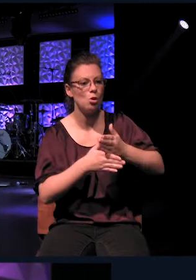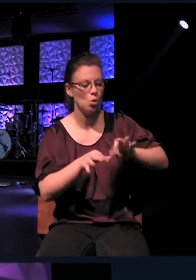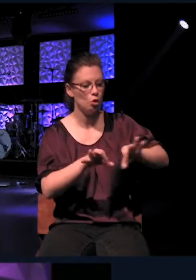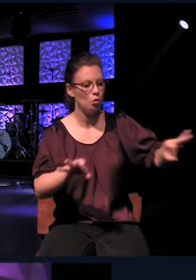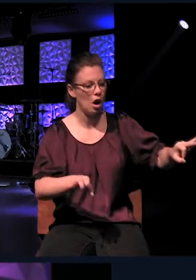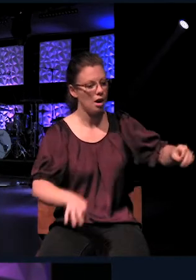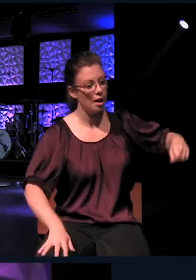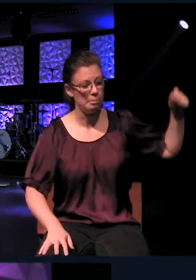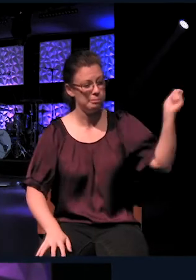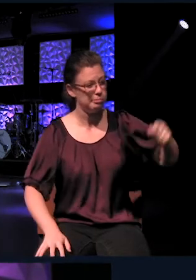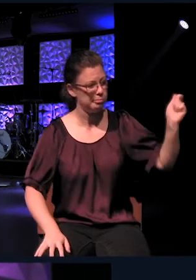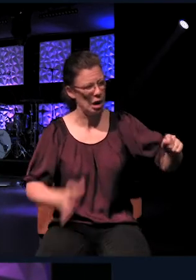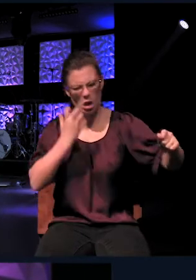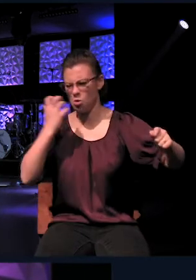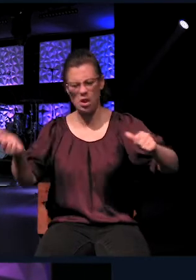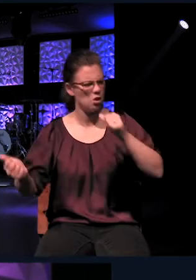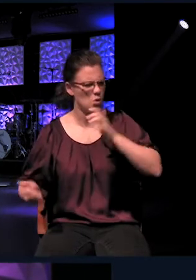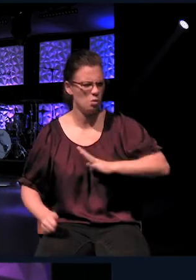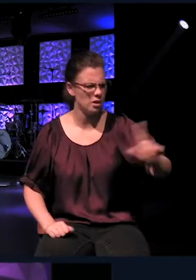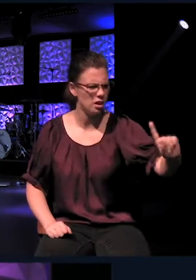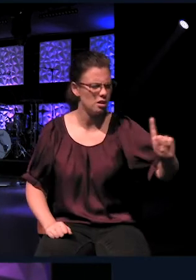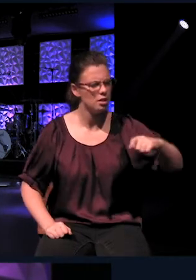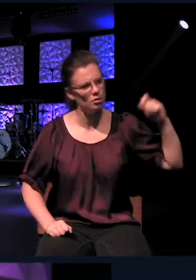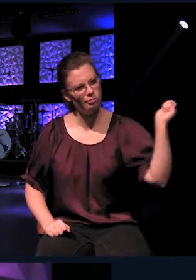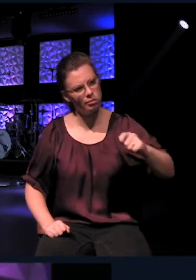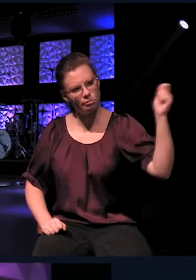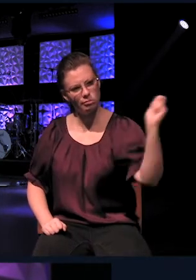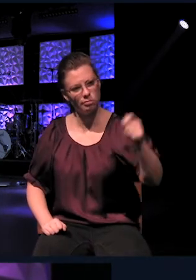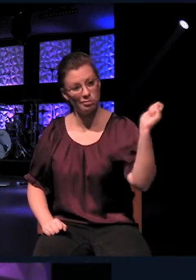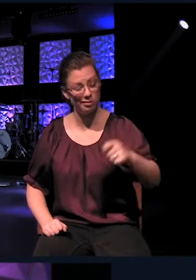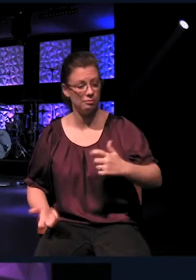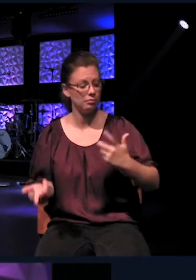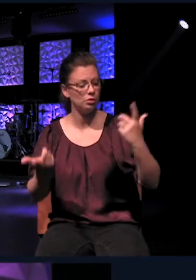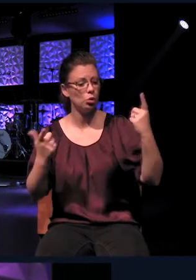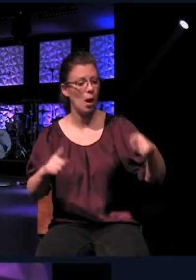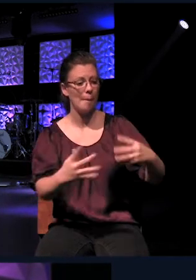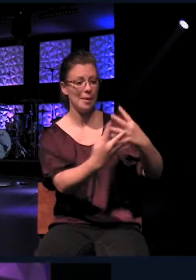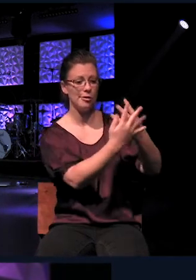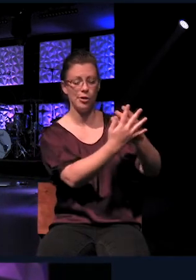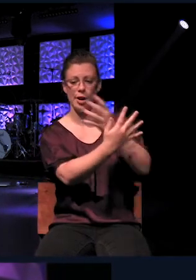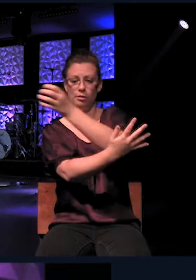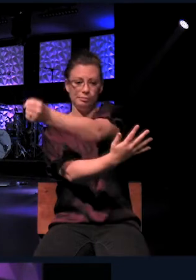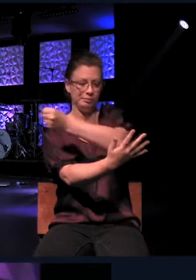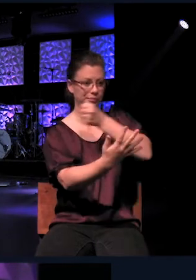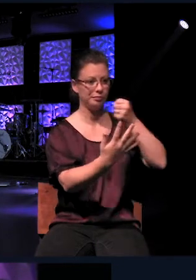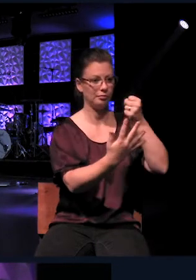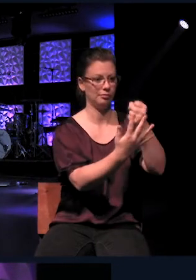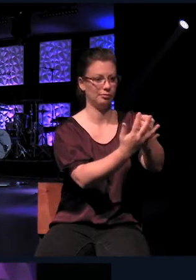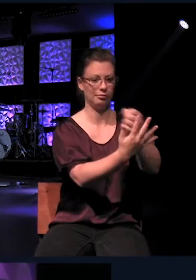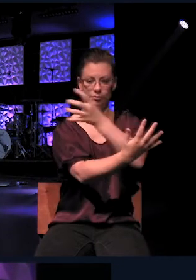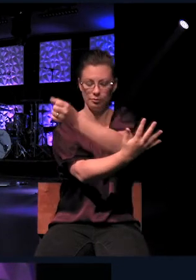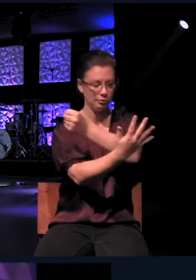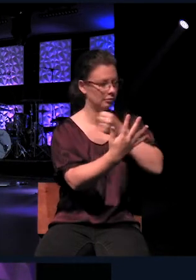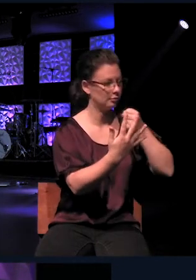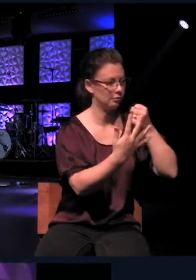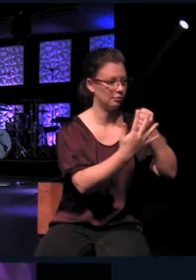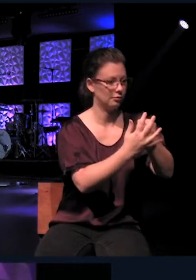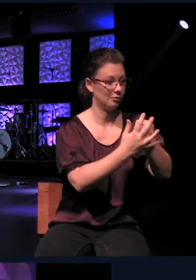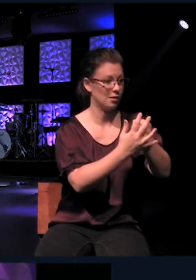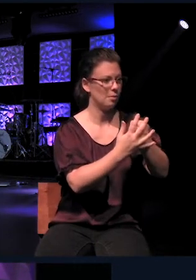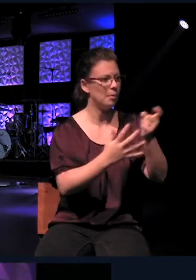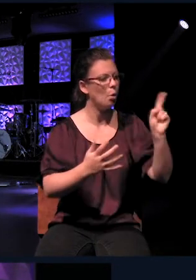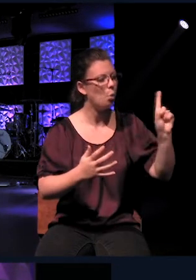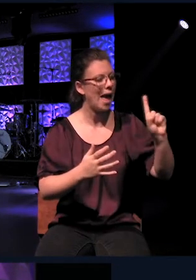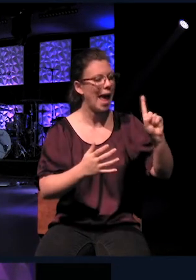and then they were thrown into prison. The jailer was ordered to make sure they didn't escape. And so the jailer put them in the inner dungeon and clamped their